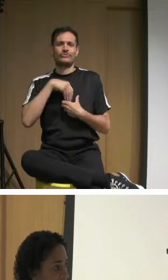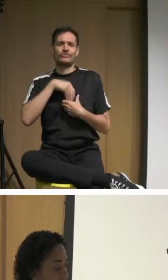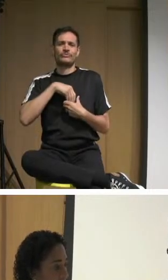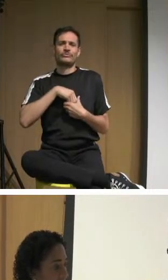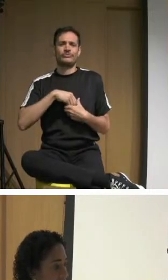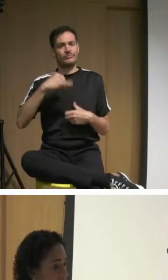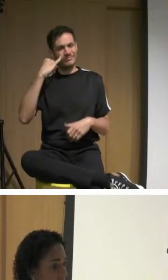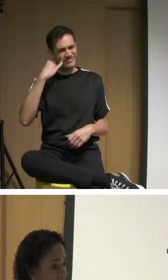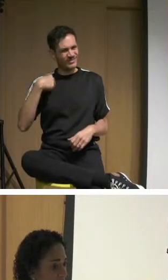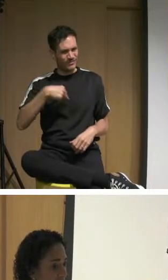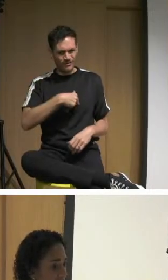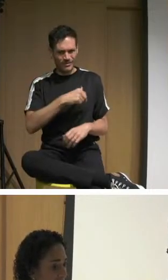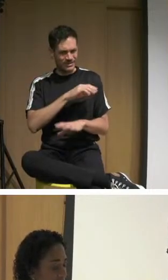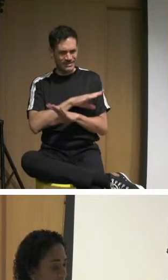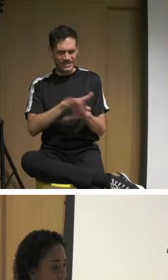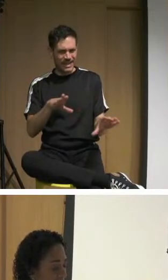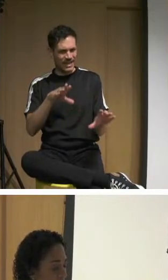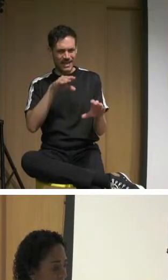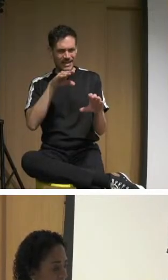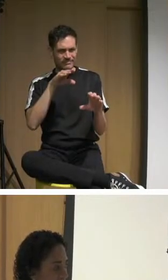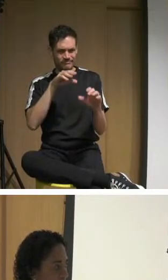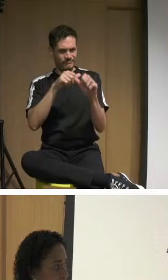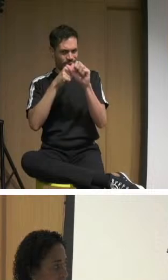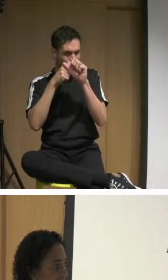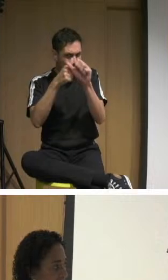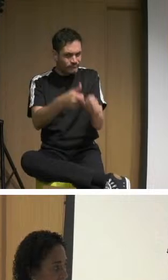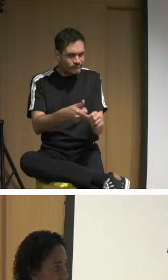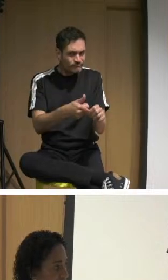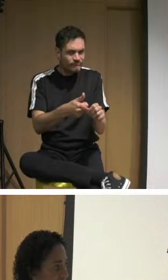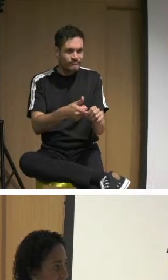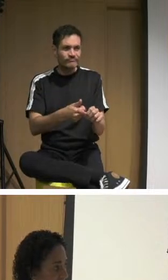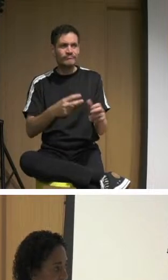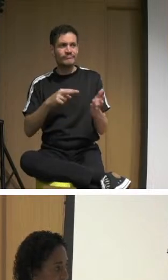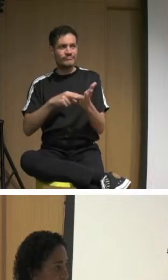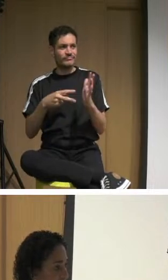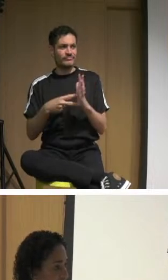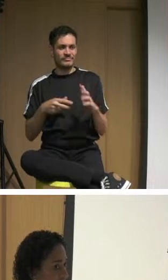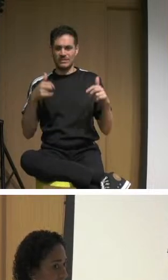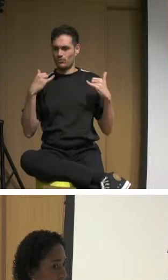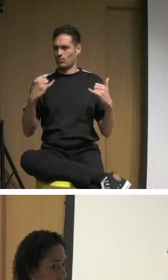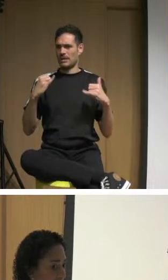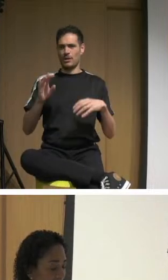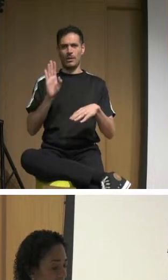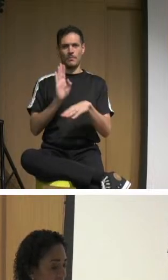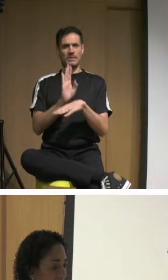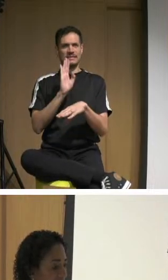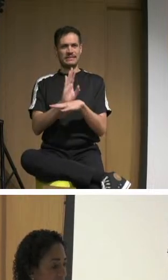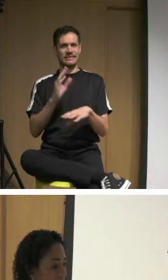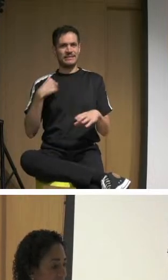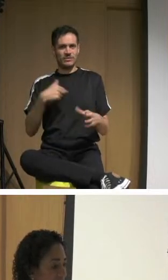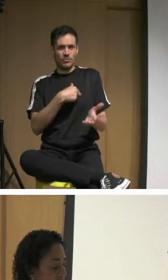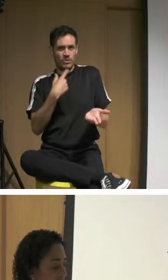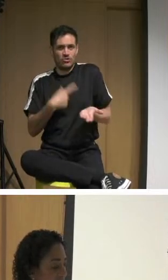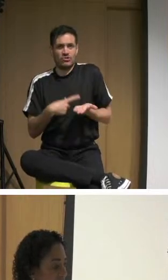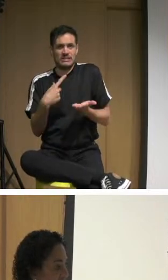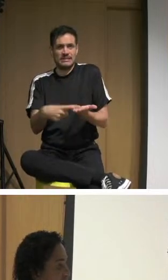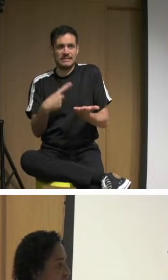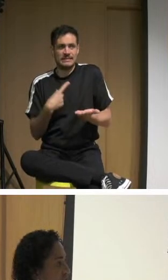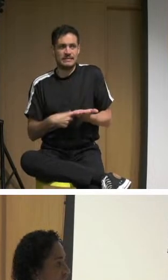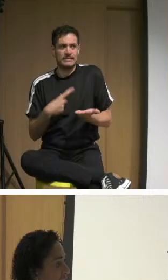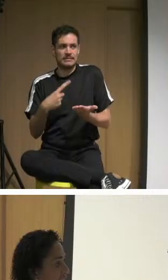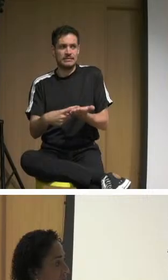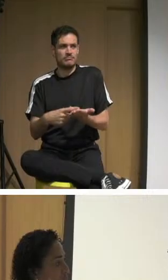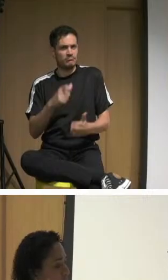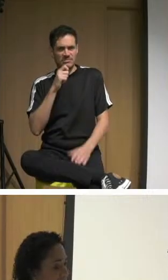compliance, does that mean that the business that we're conducting right now is not like